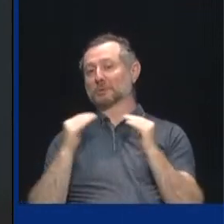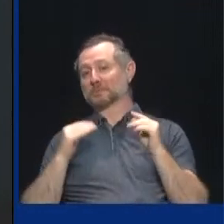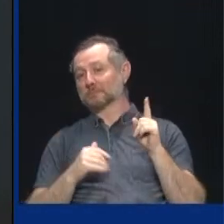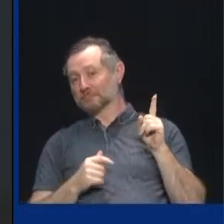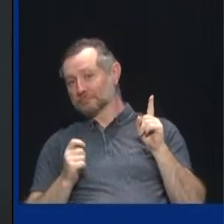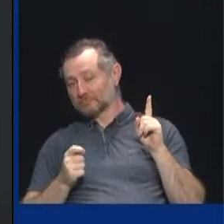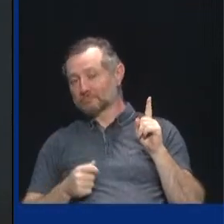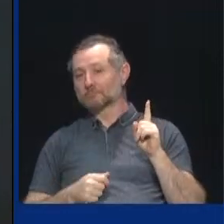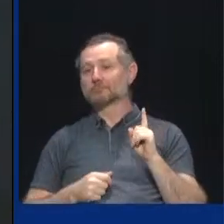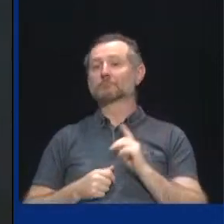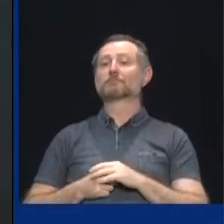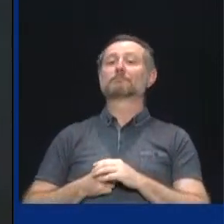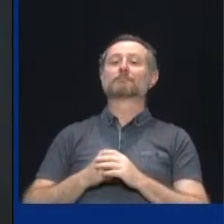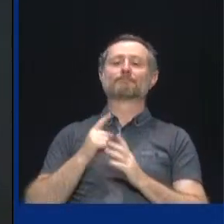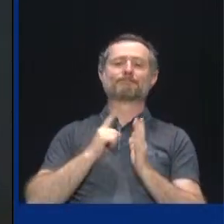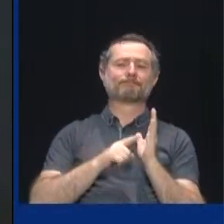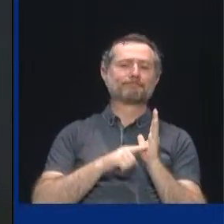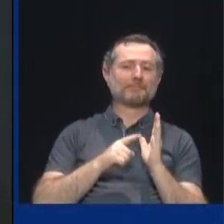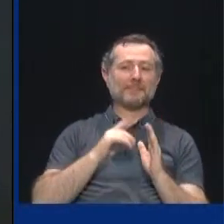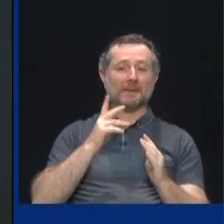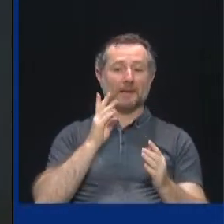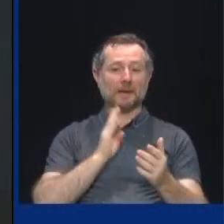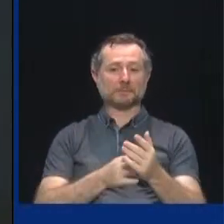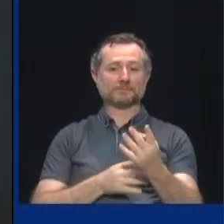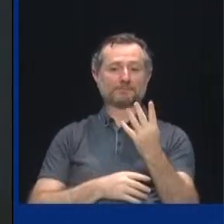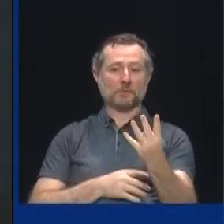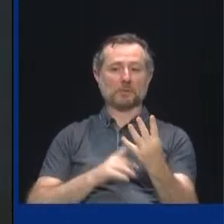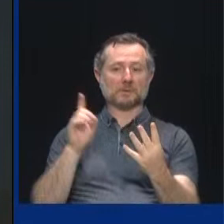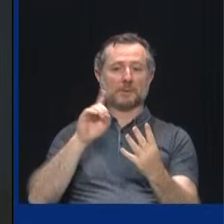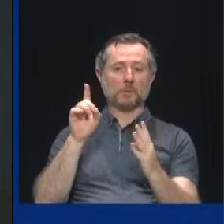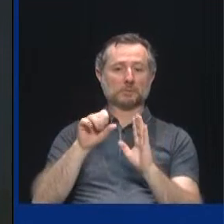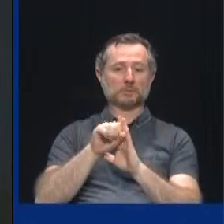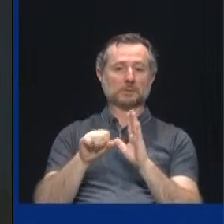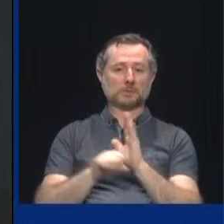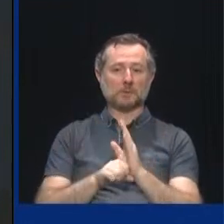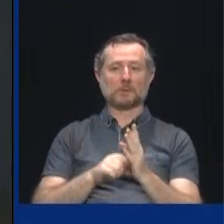against 4 Democratic states and 4 Democratic